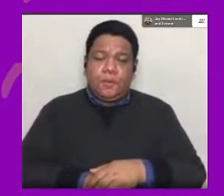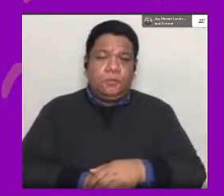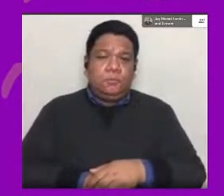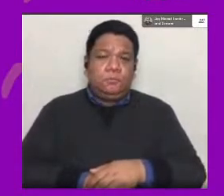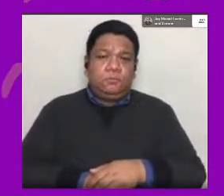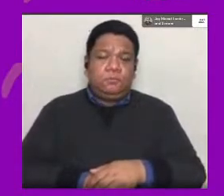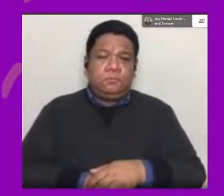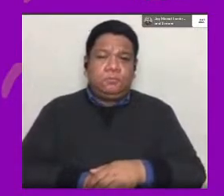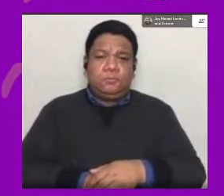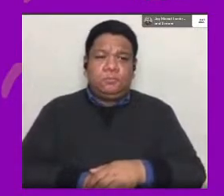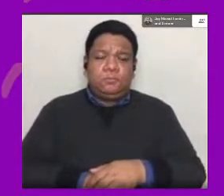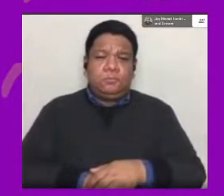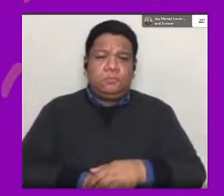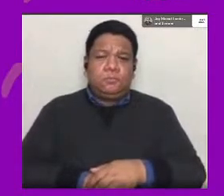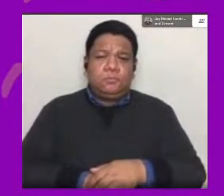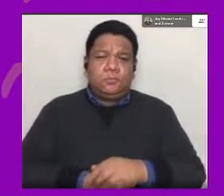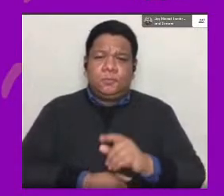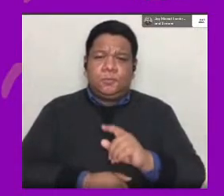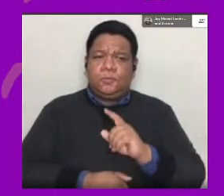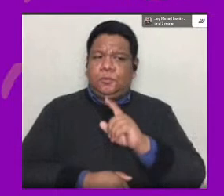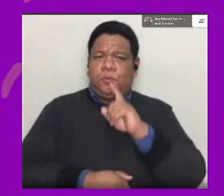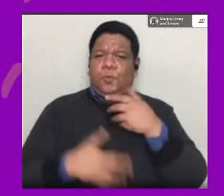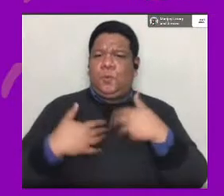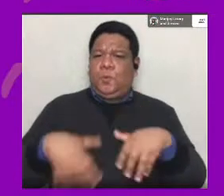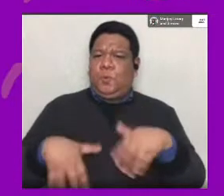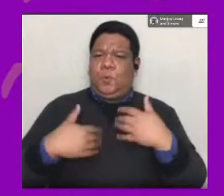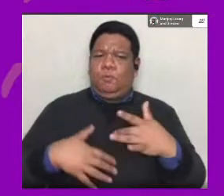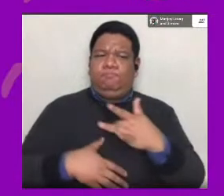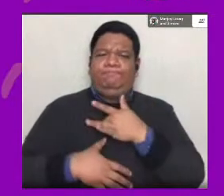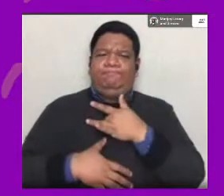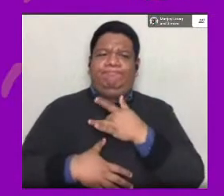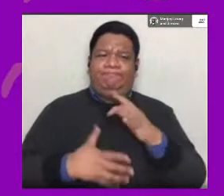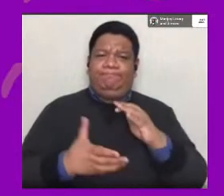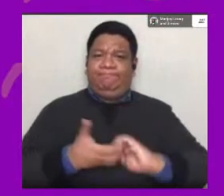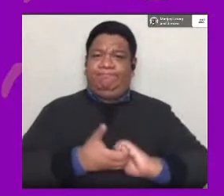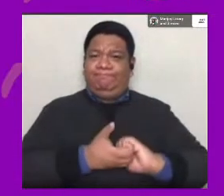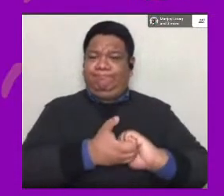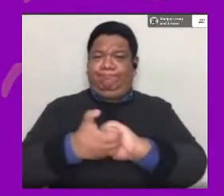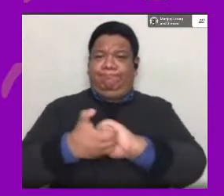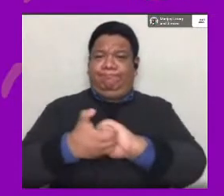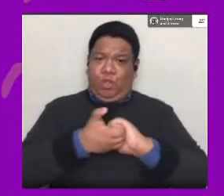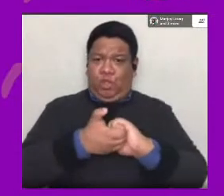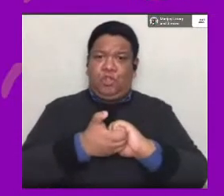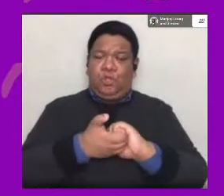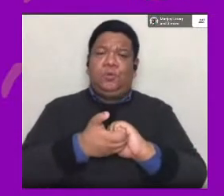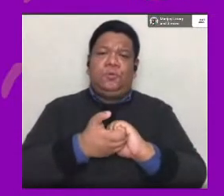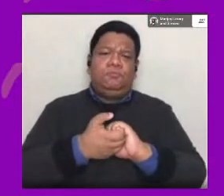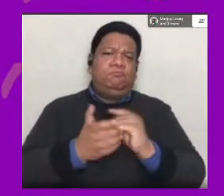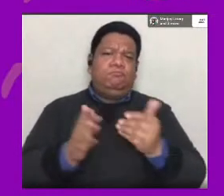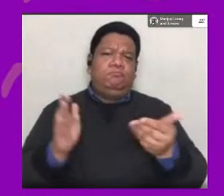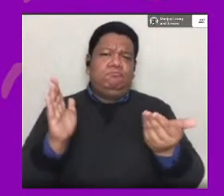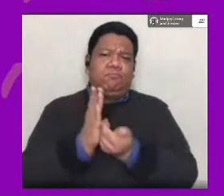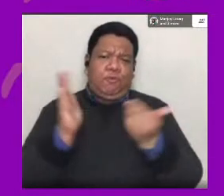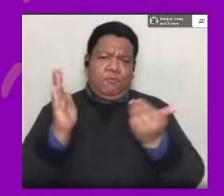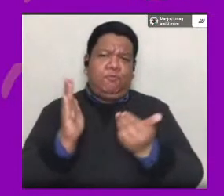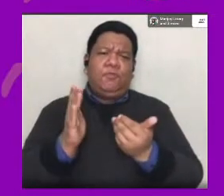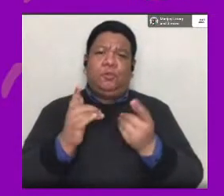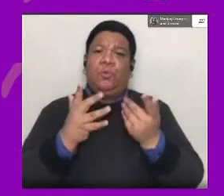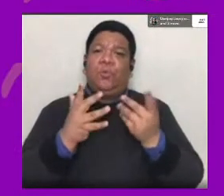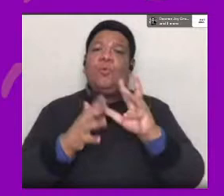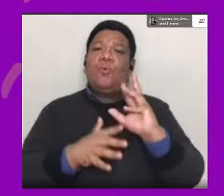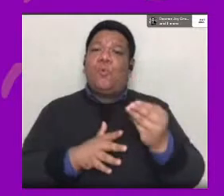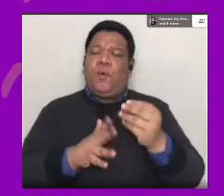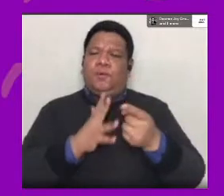I'm told that such partnership and collaboration was evident at the onset of the